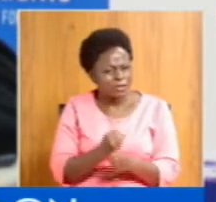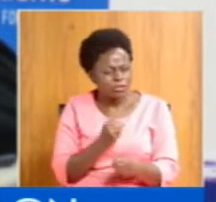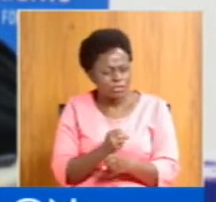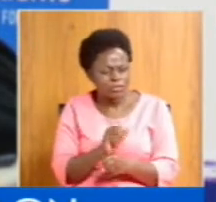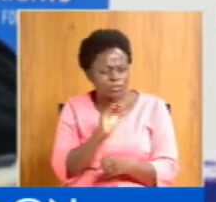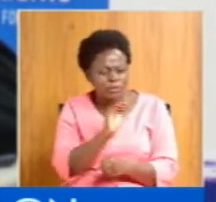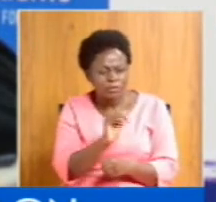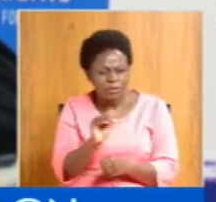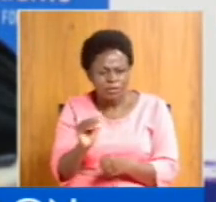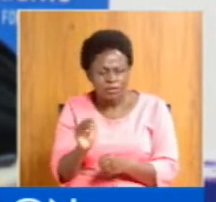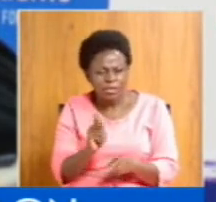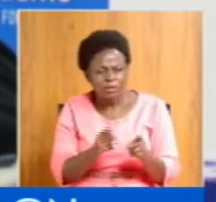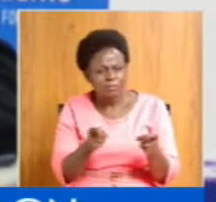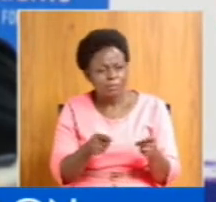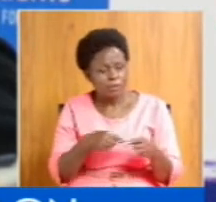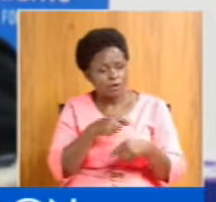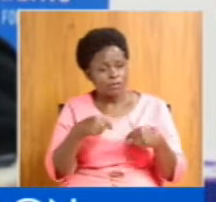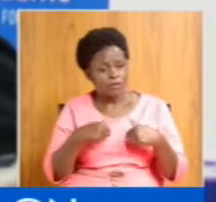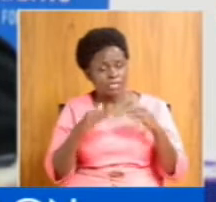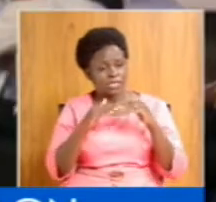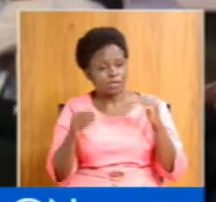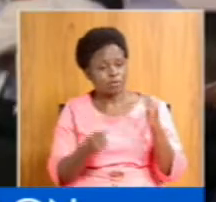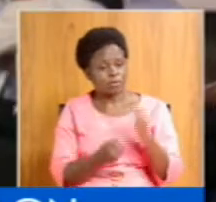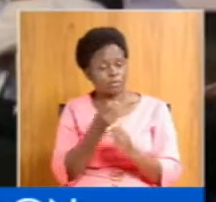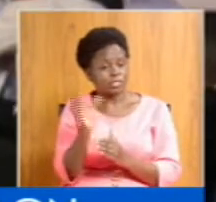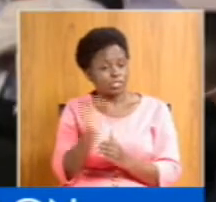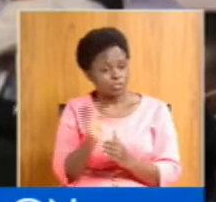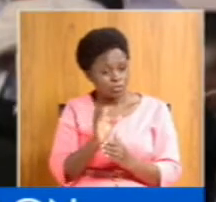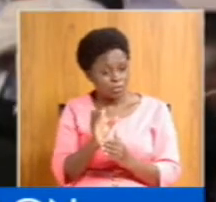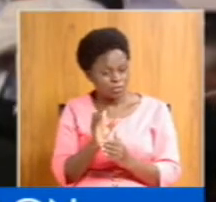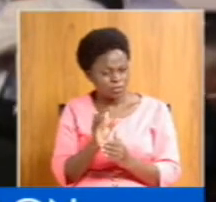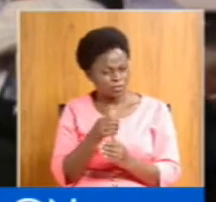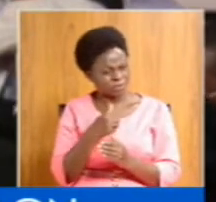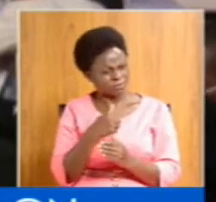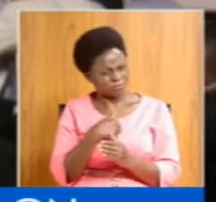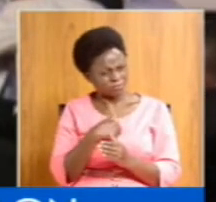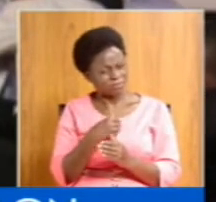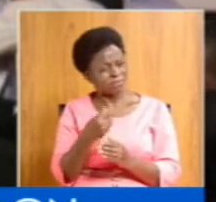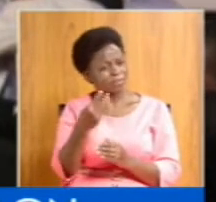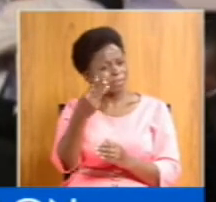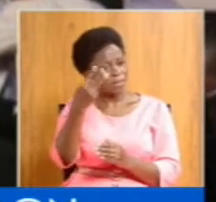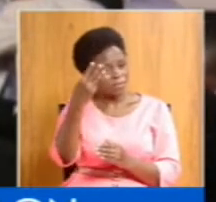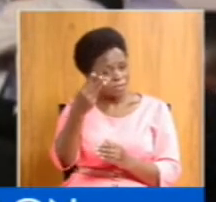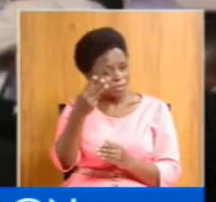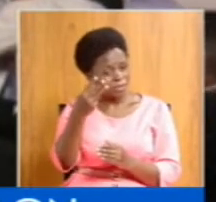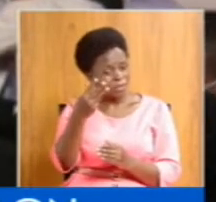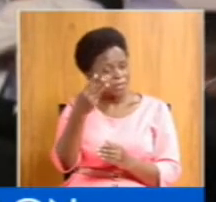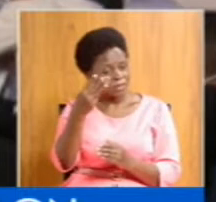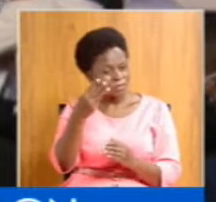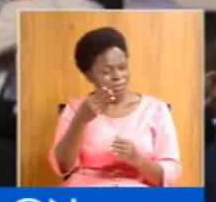consult these people? For us at the Equal Opportunities Commission, we are concerned with three major